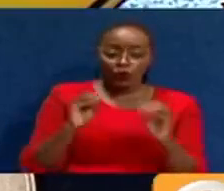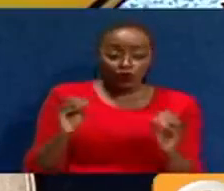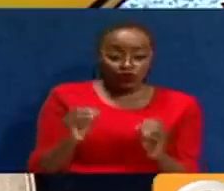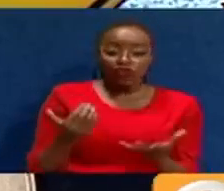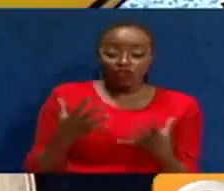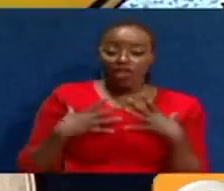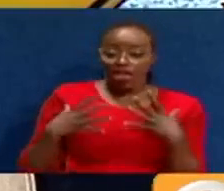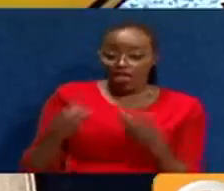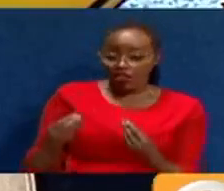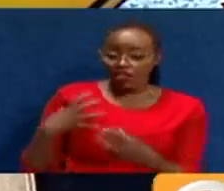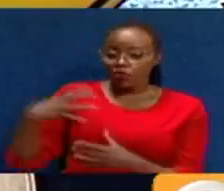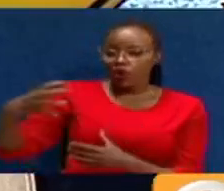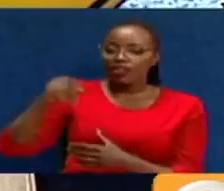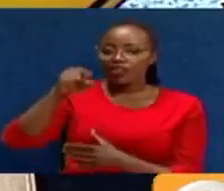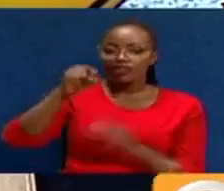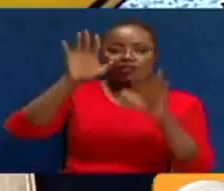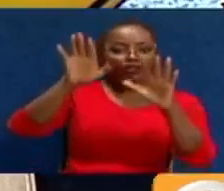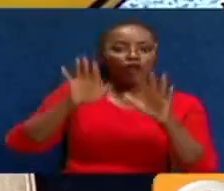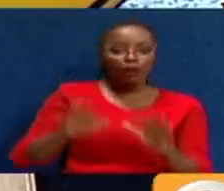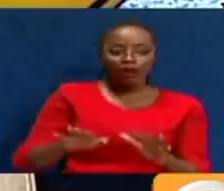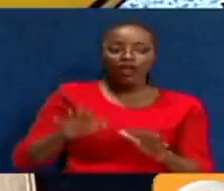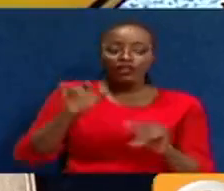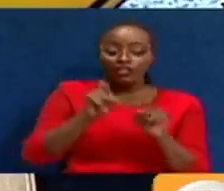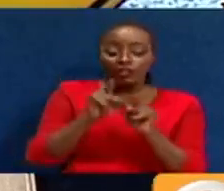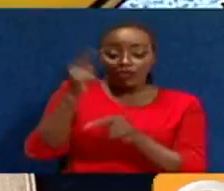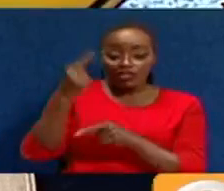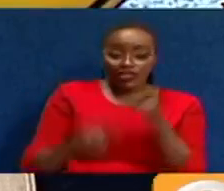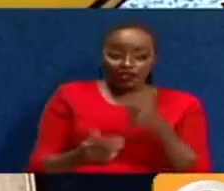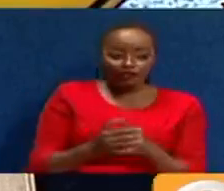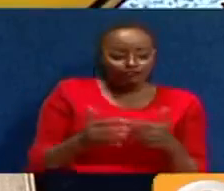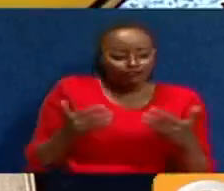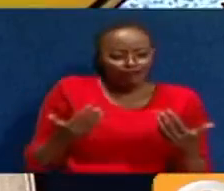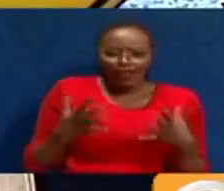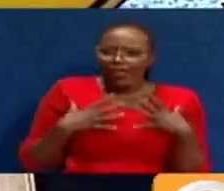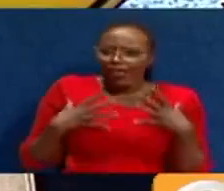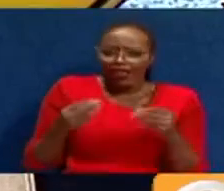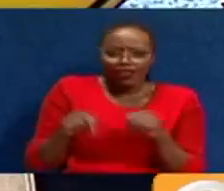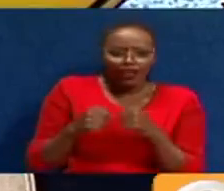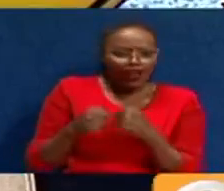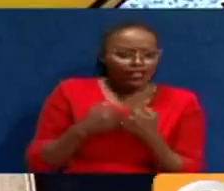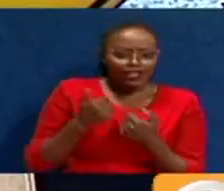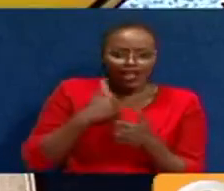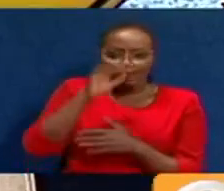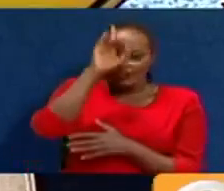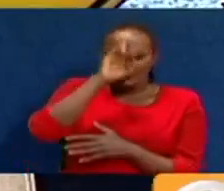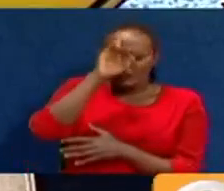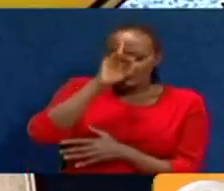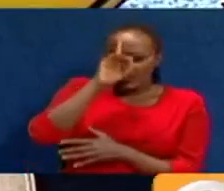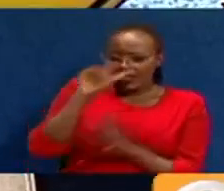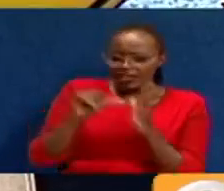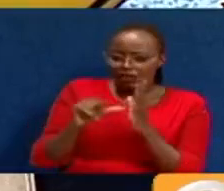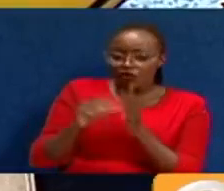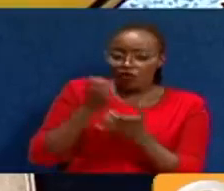is wealth been more apparent than it has this year. I mean, a health crisis has had serious ramifications